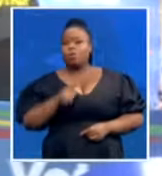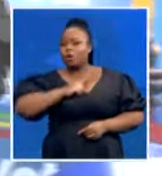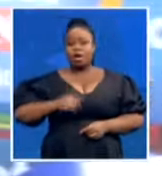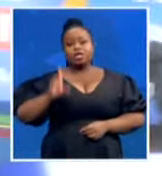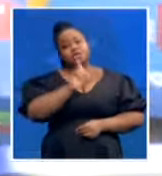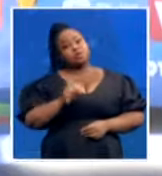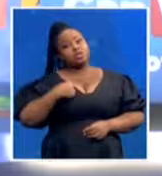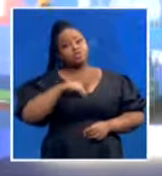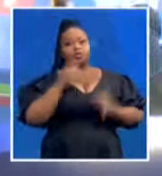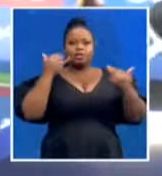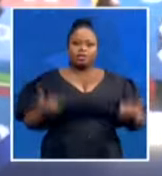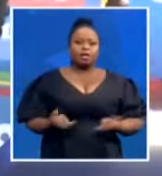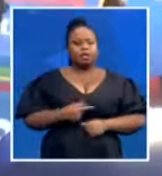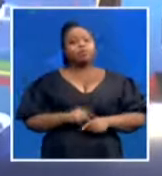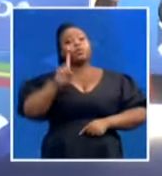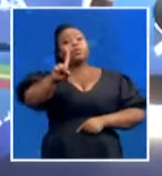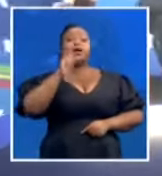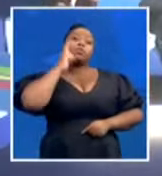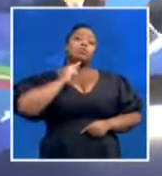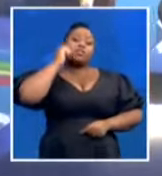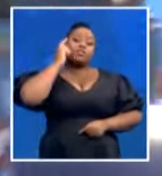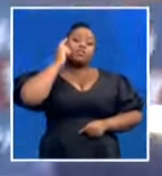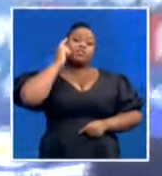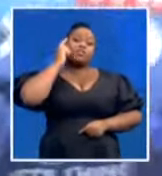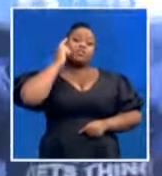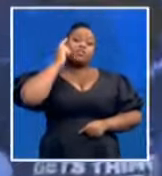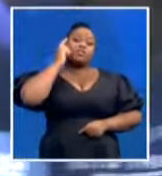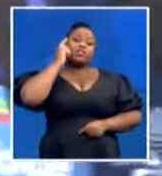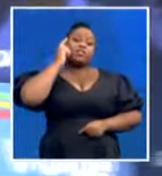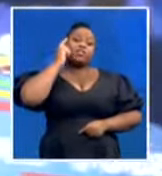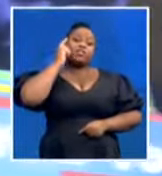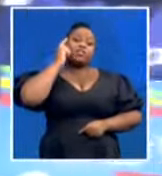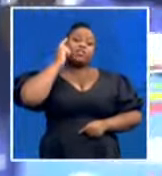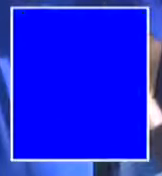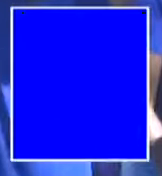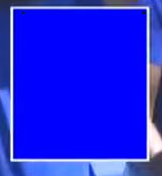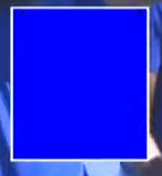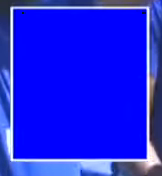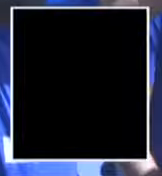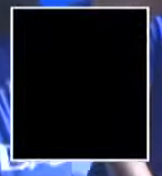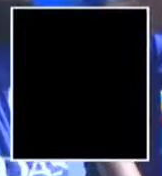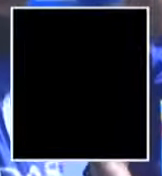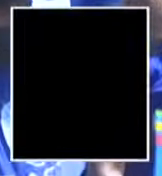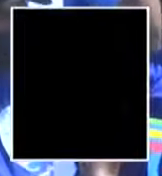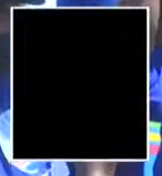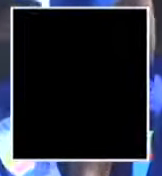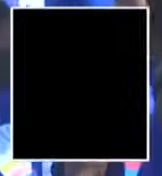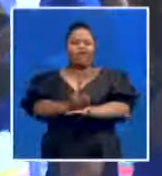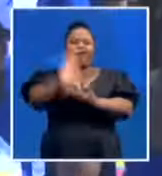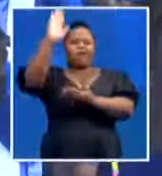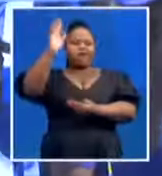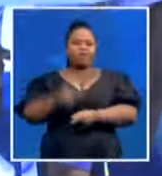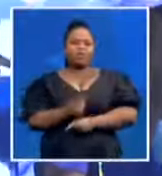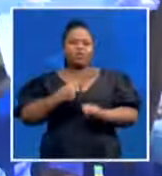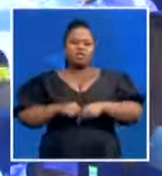of November. We've got to go cancel the contract with the ANC. We're going to go and reclaim our power. We're going to